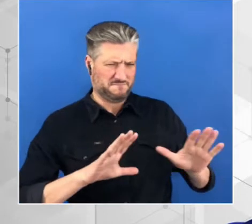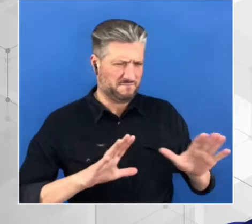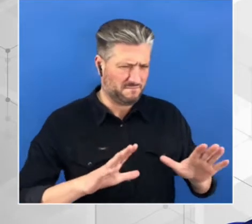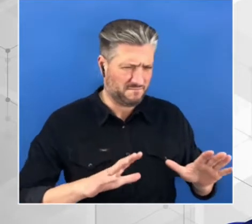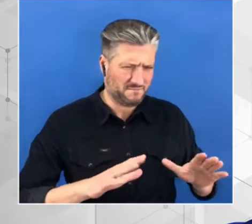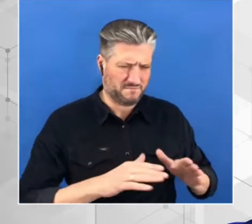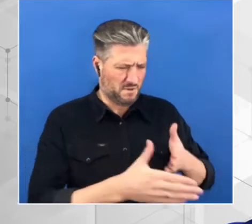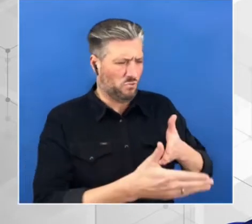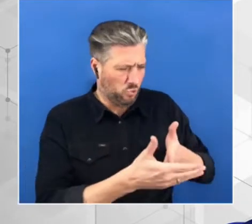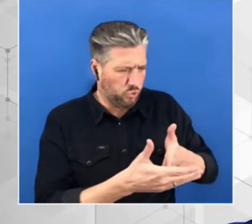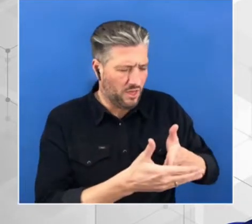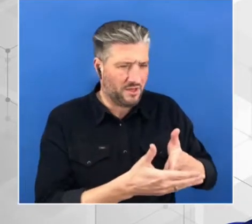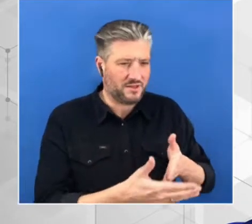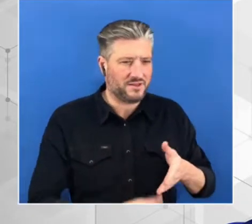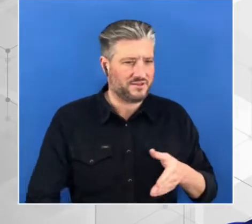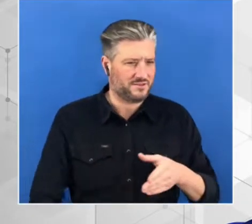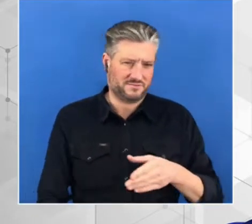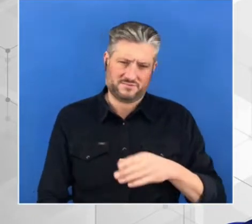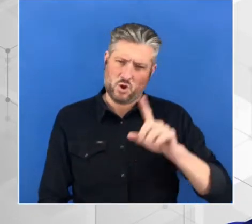very clear.